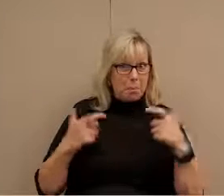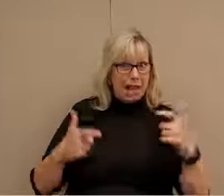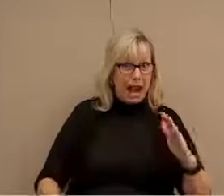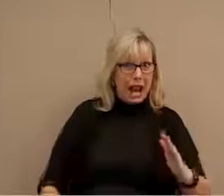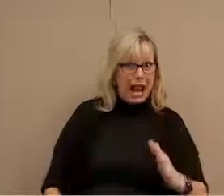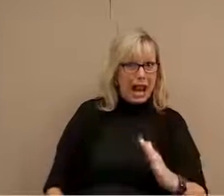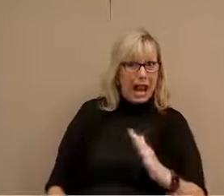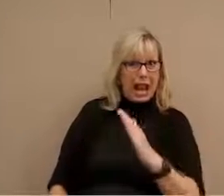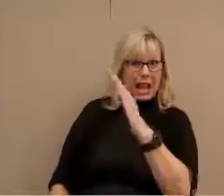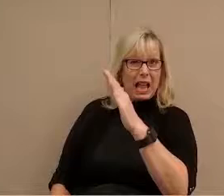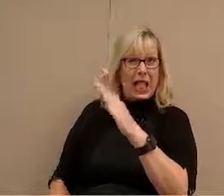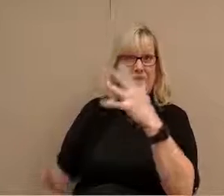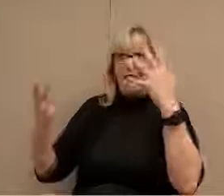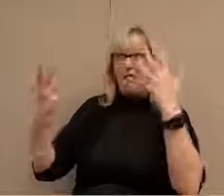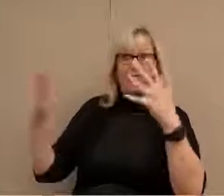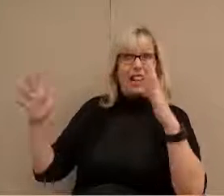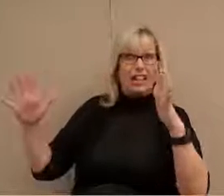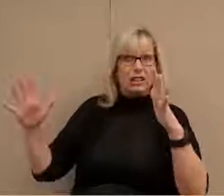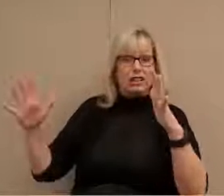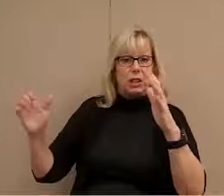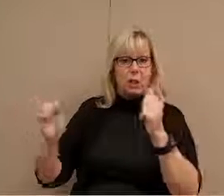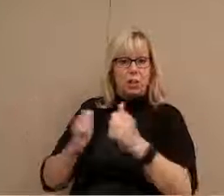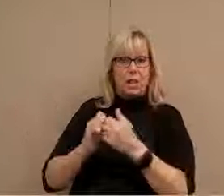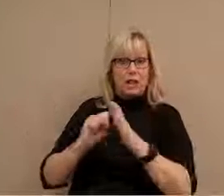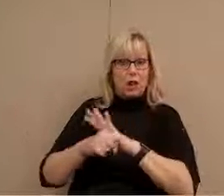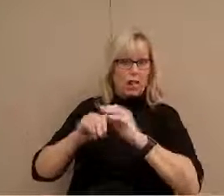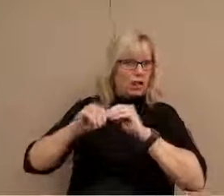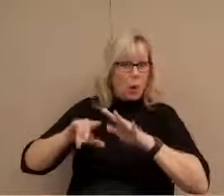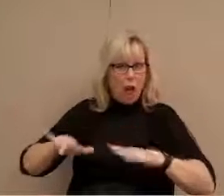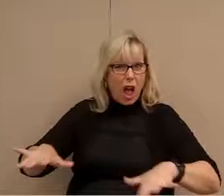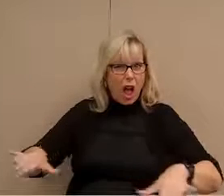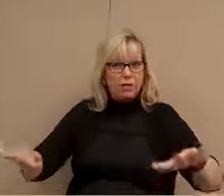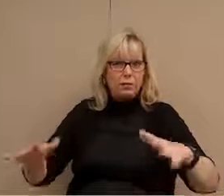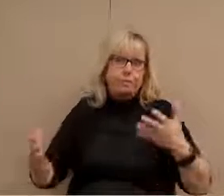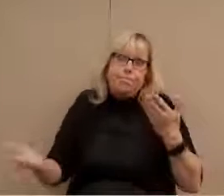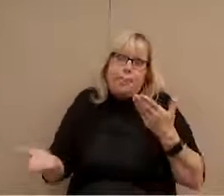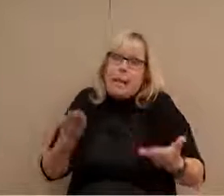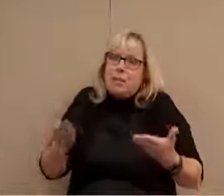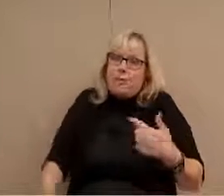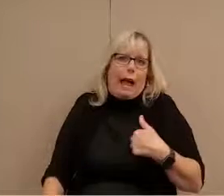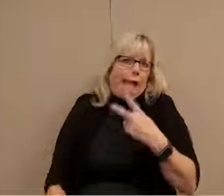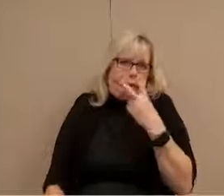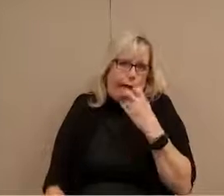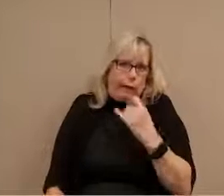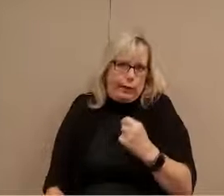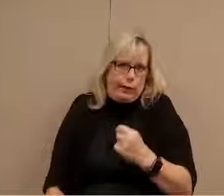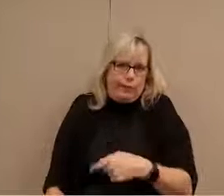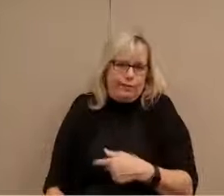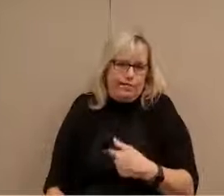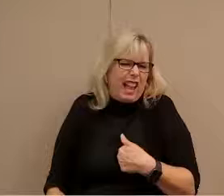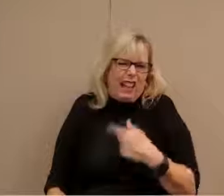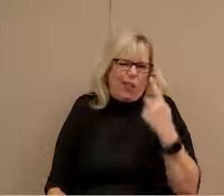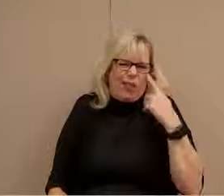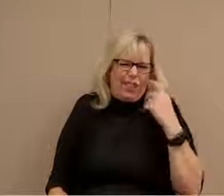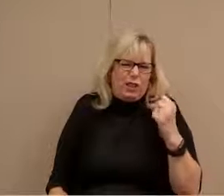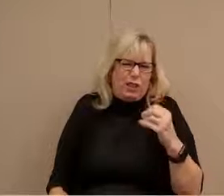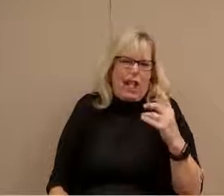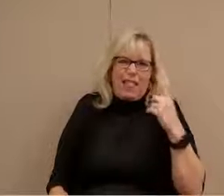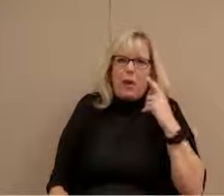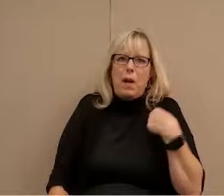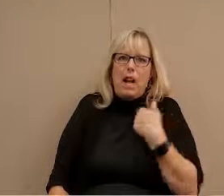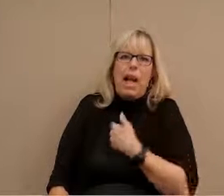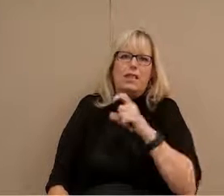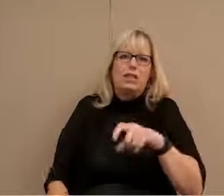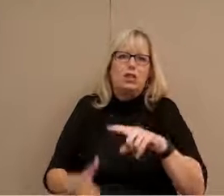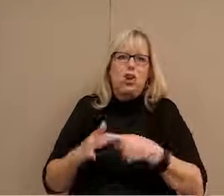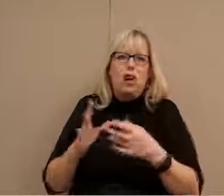we're talking about and be done, okay, with this going on? Maybe, but I doubt it. I don't think so. I think we have to start